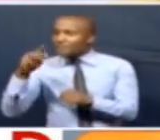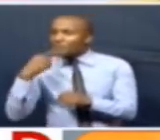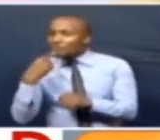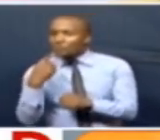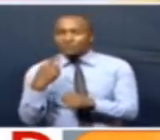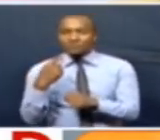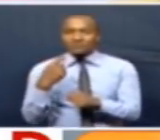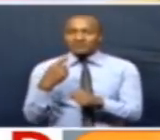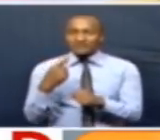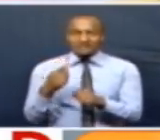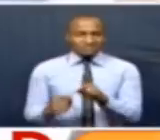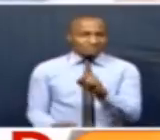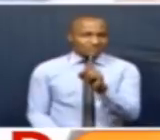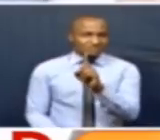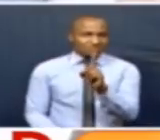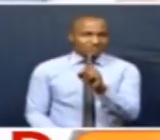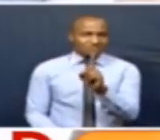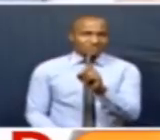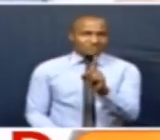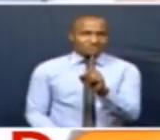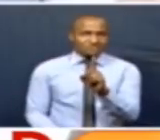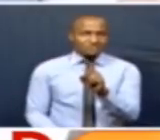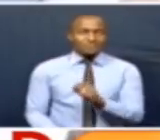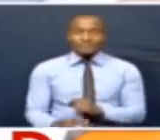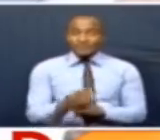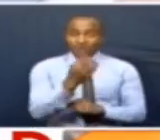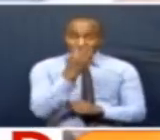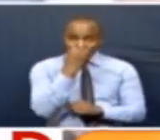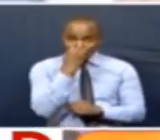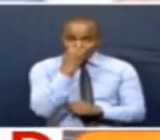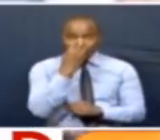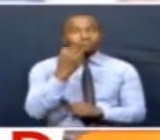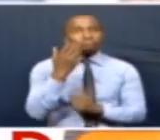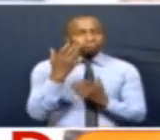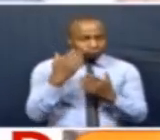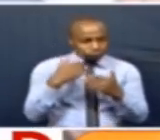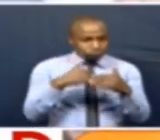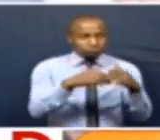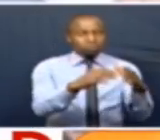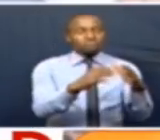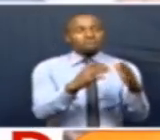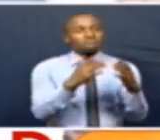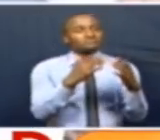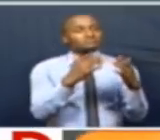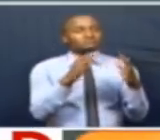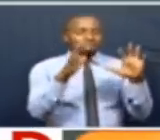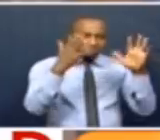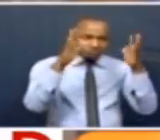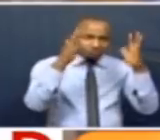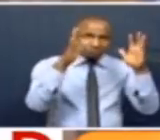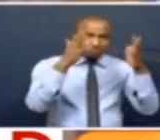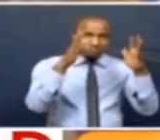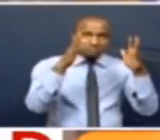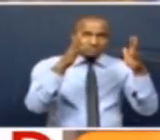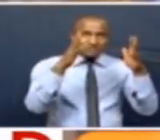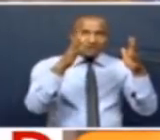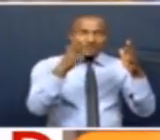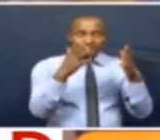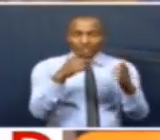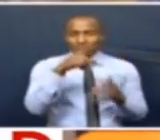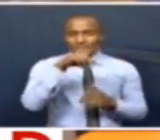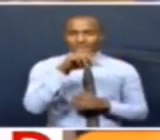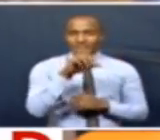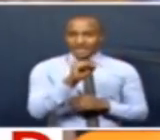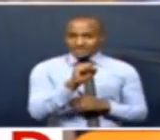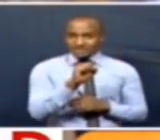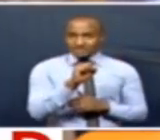aendeshe serikali ya Kenya. Ruto, who led politicians under the Jubilee Party in a Thanksgiving ceremony for Trade Principal Secretary in